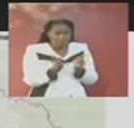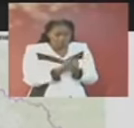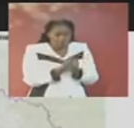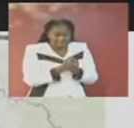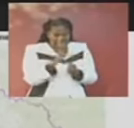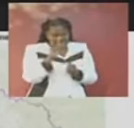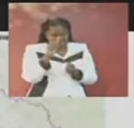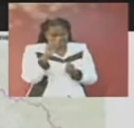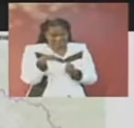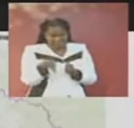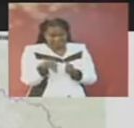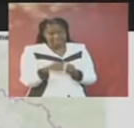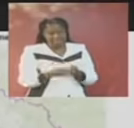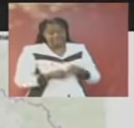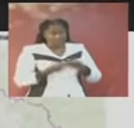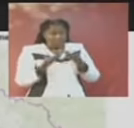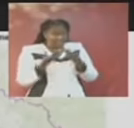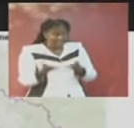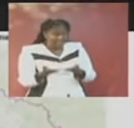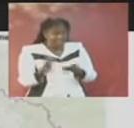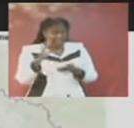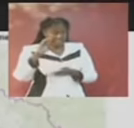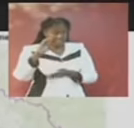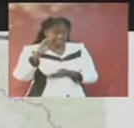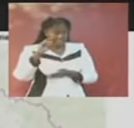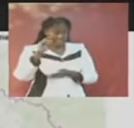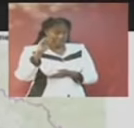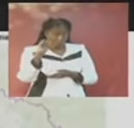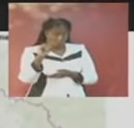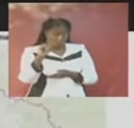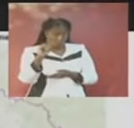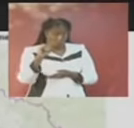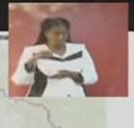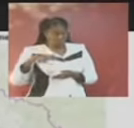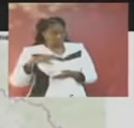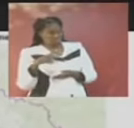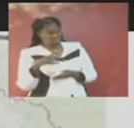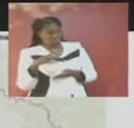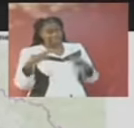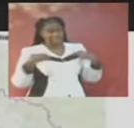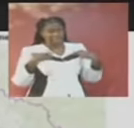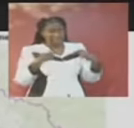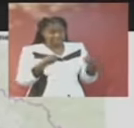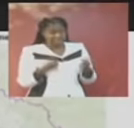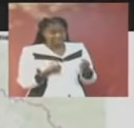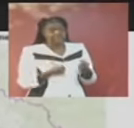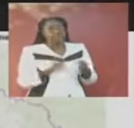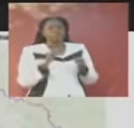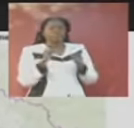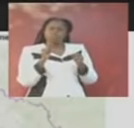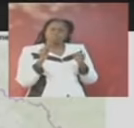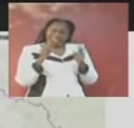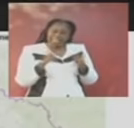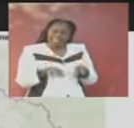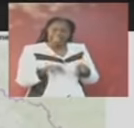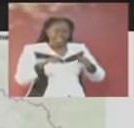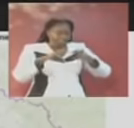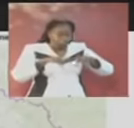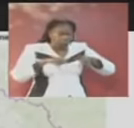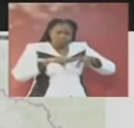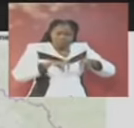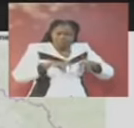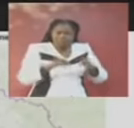we provide to the CMOHs, the County Medical Officers of Health, so that further investigations can be done to determine if there are